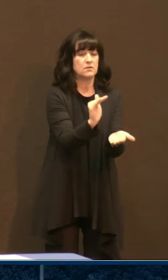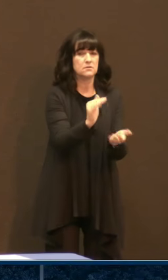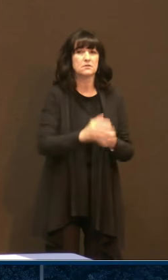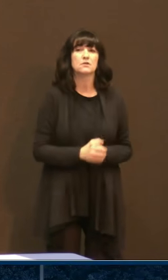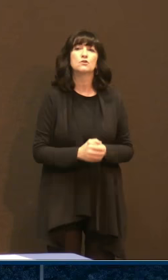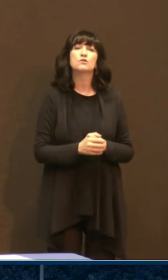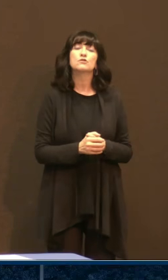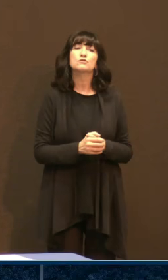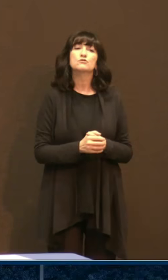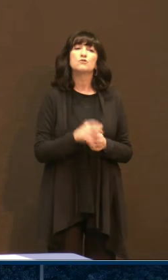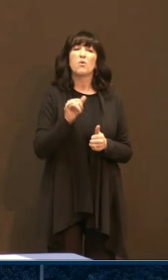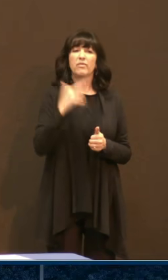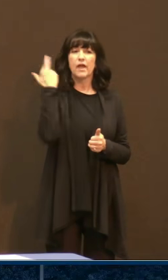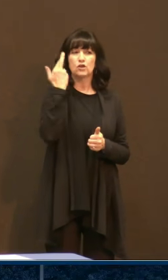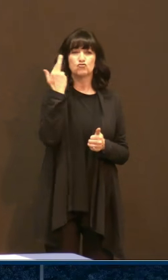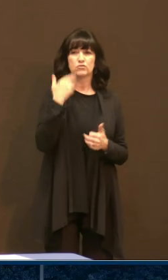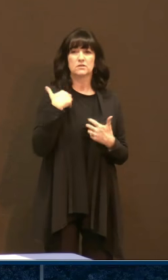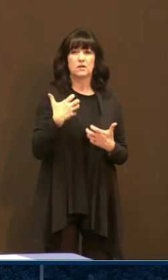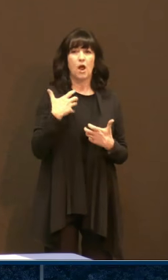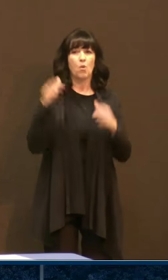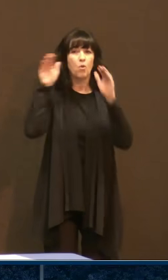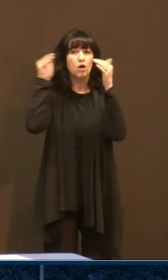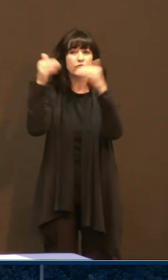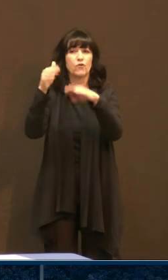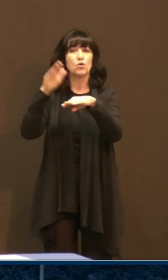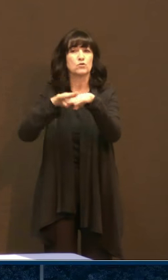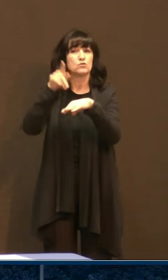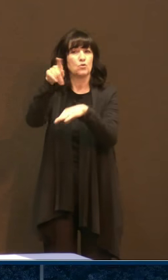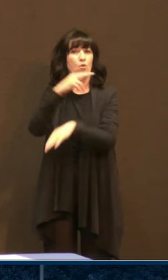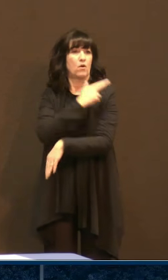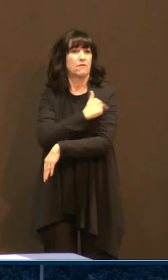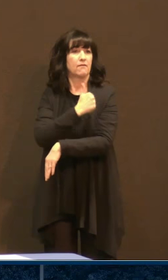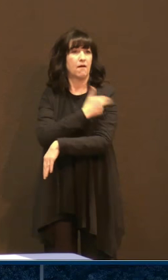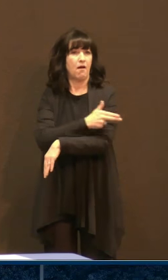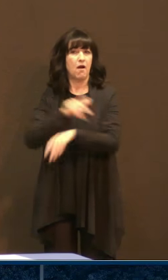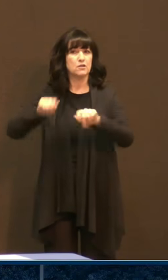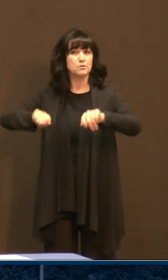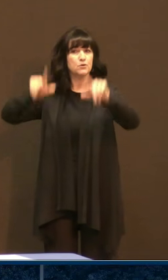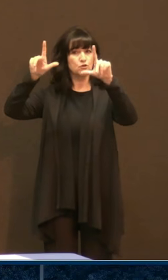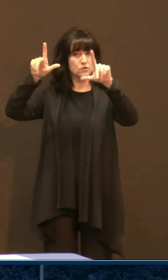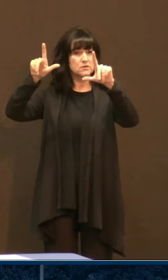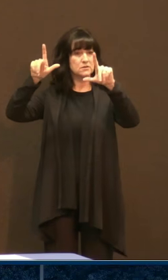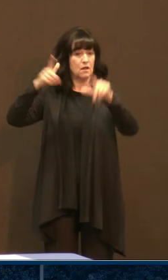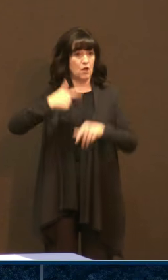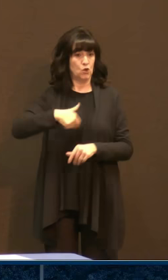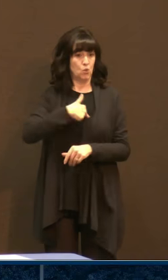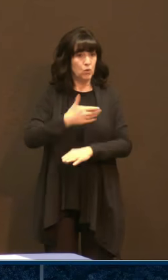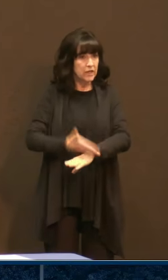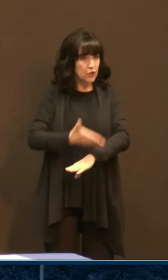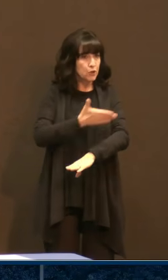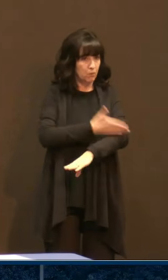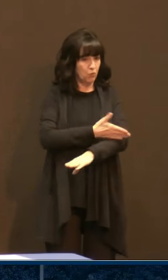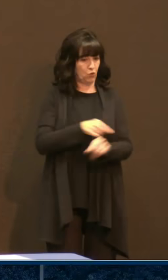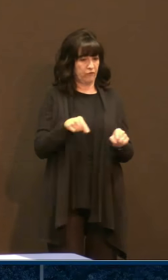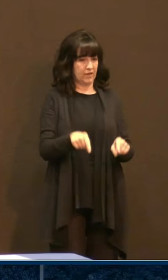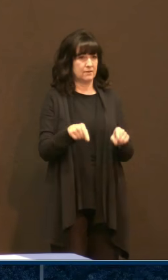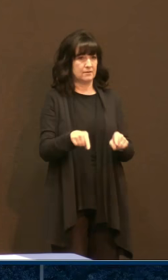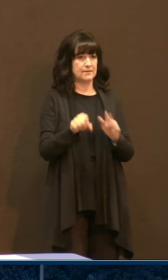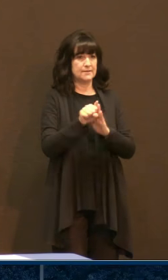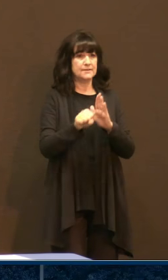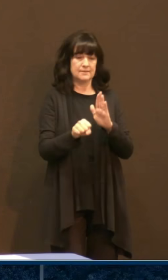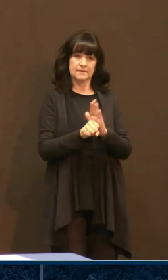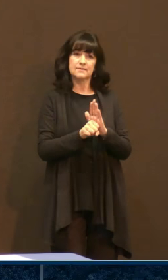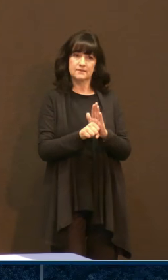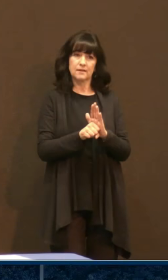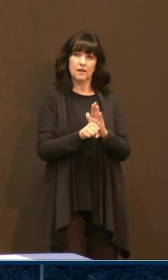indicator of improving conditions on the ground, where we're seeing a decline in hospitalizations or certainly